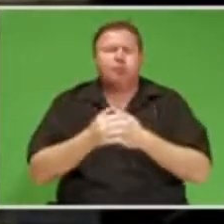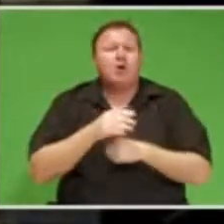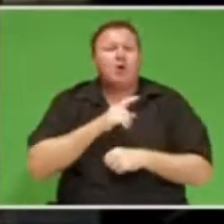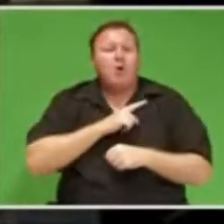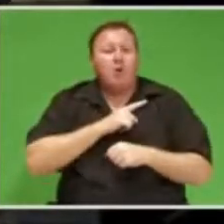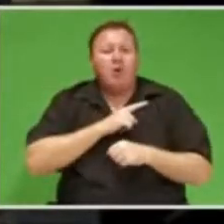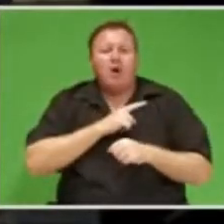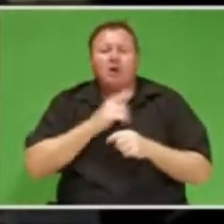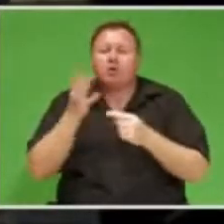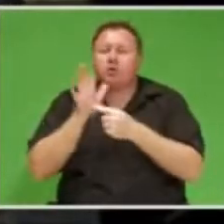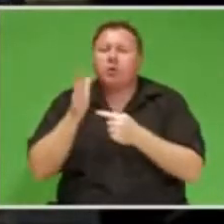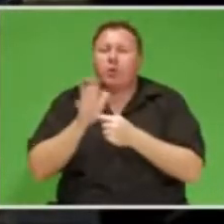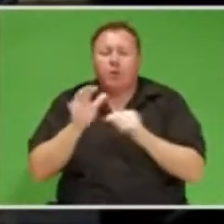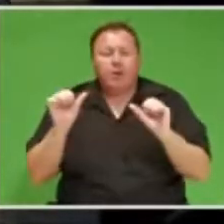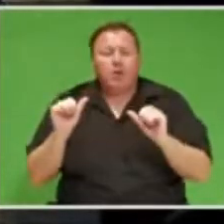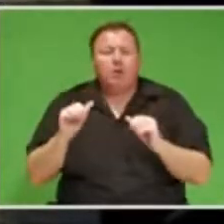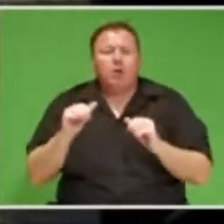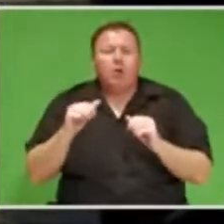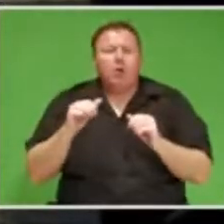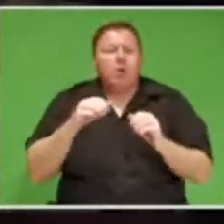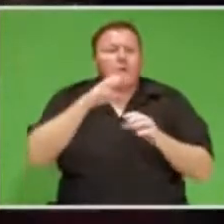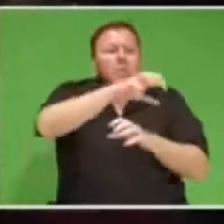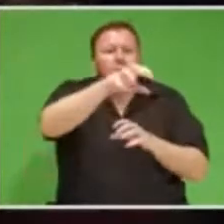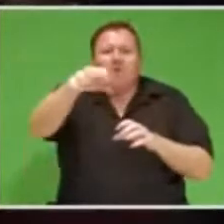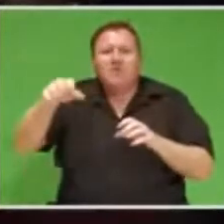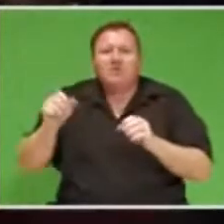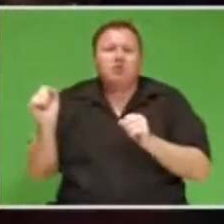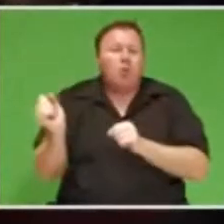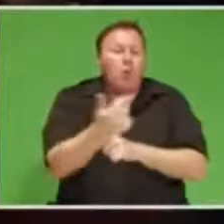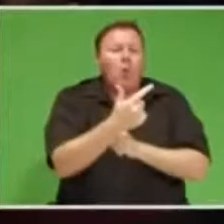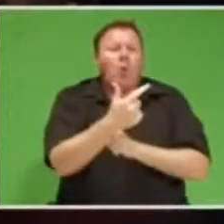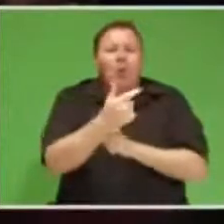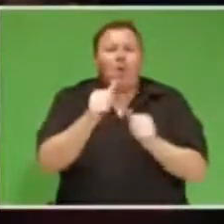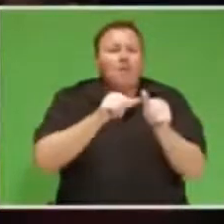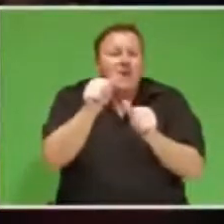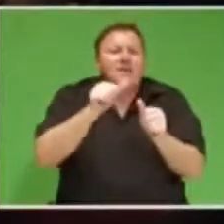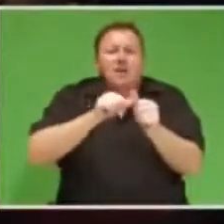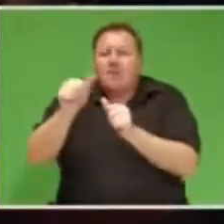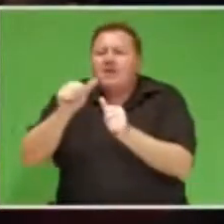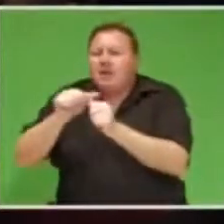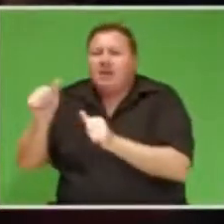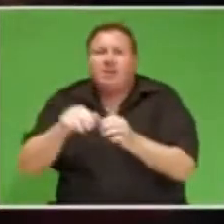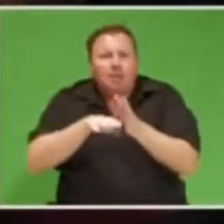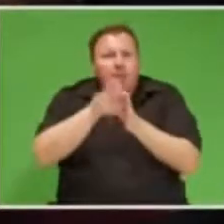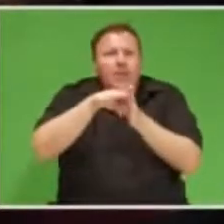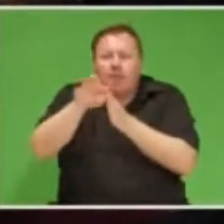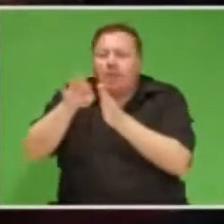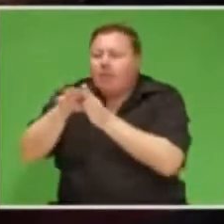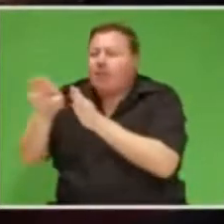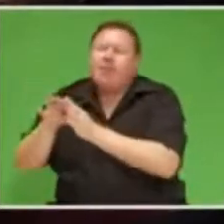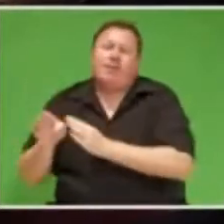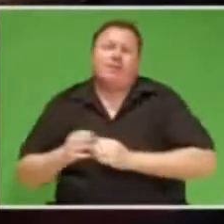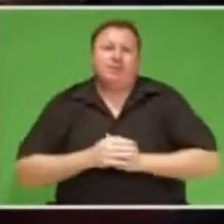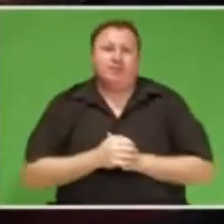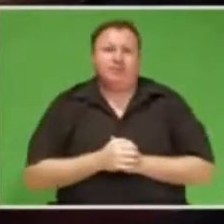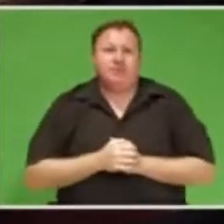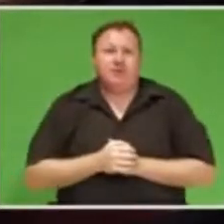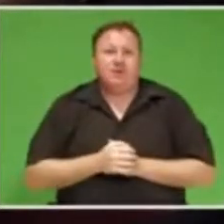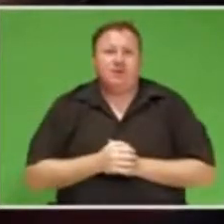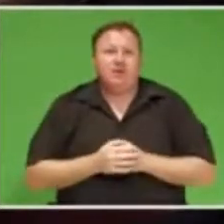increase has been across all provinces where we've shown improvement. This was up